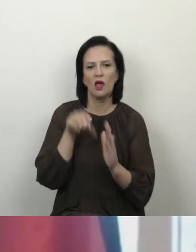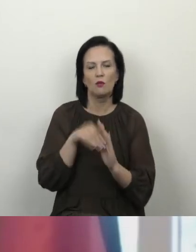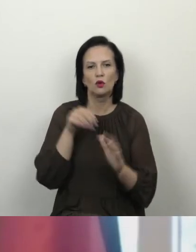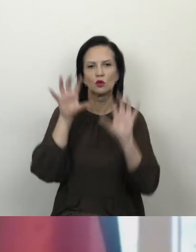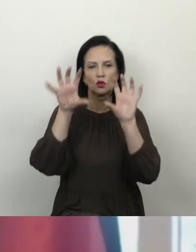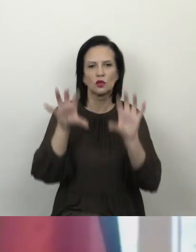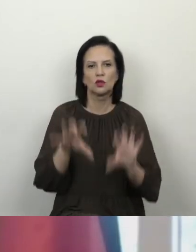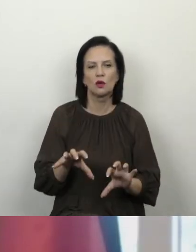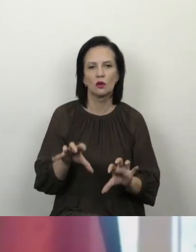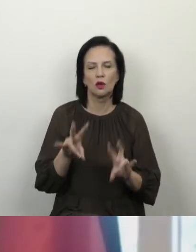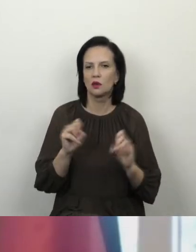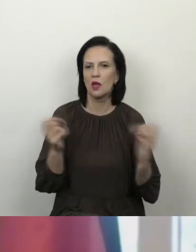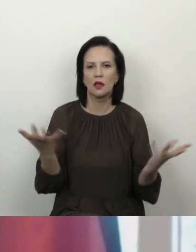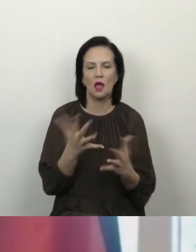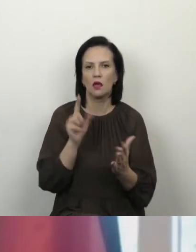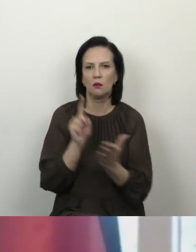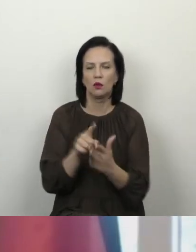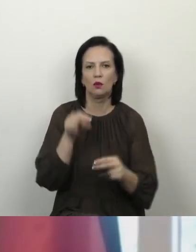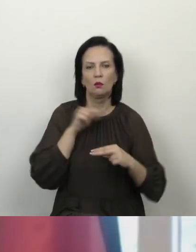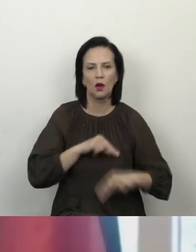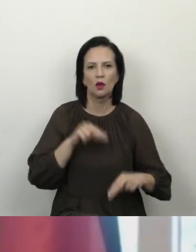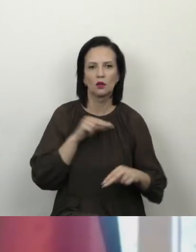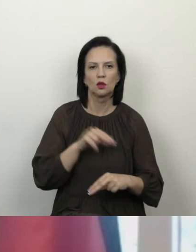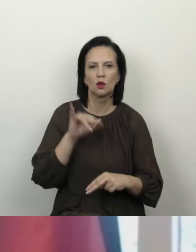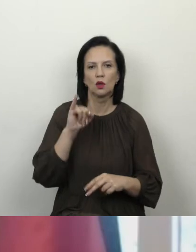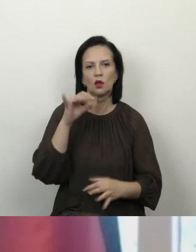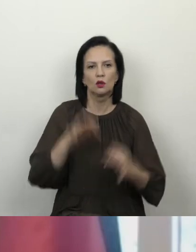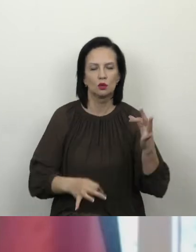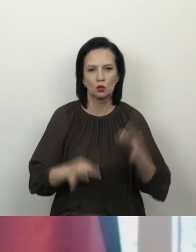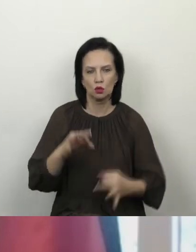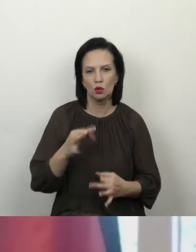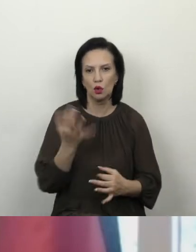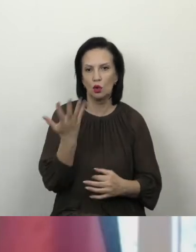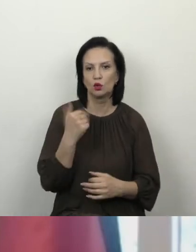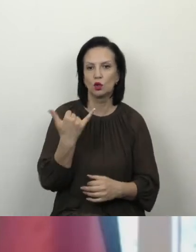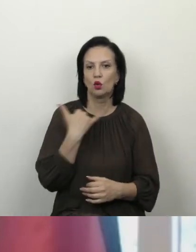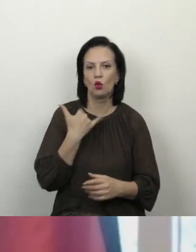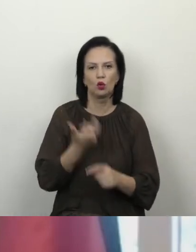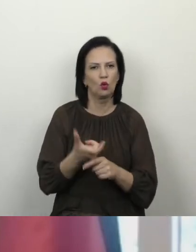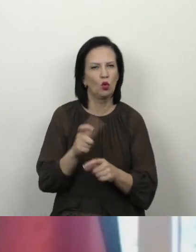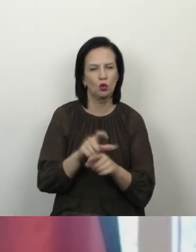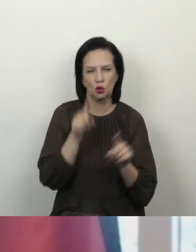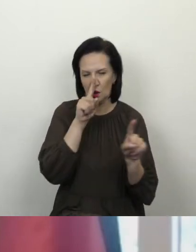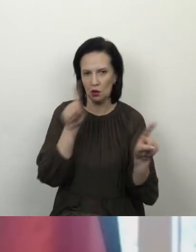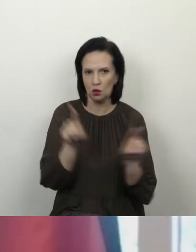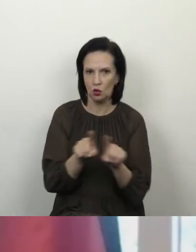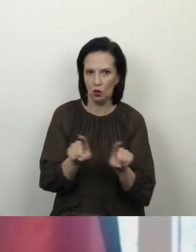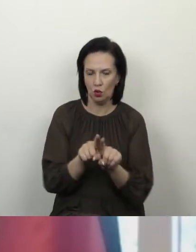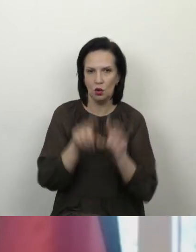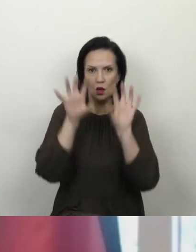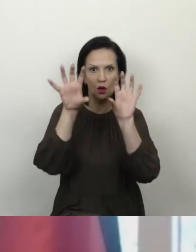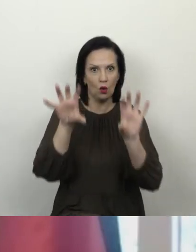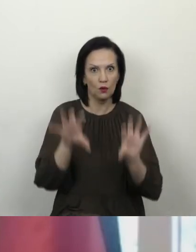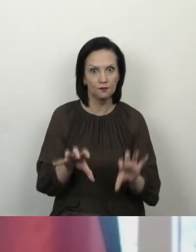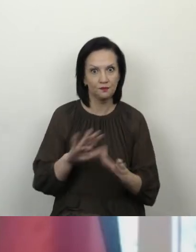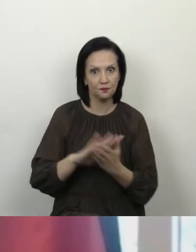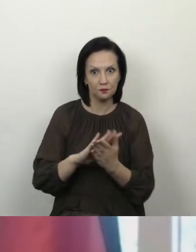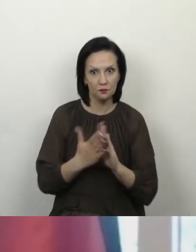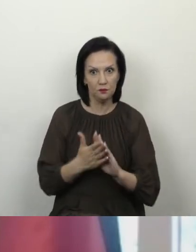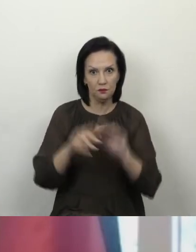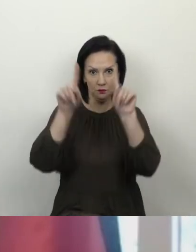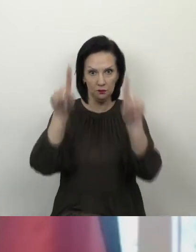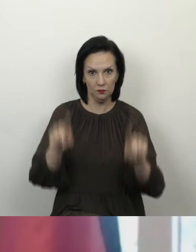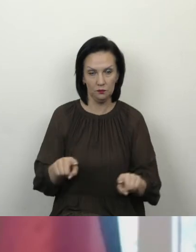through. Since we have an almost identical constitutional provision on the principles of the right to vote in Ukraine